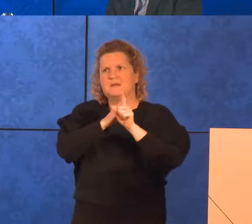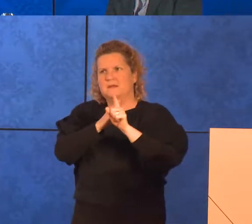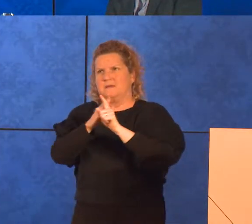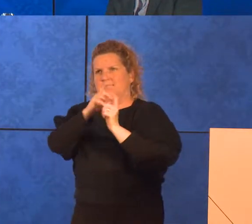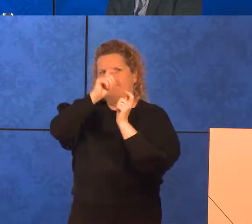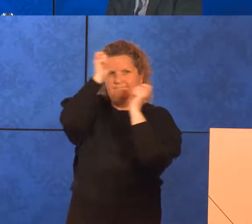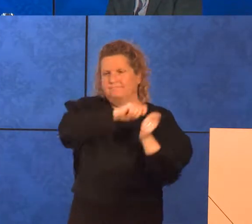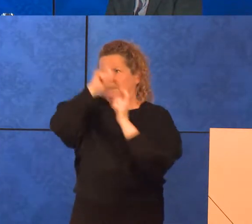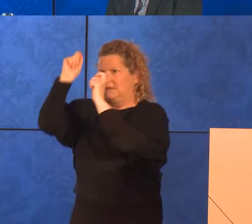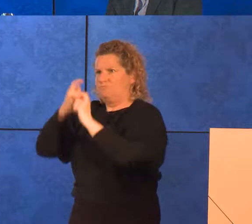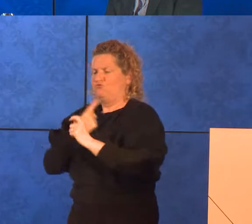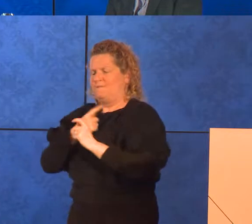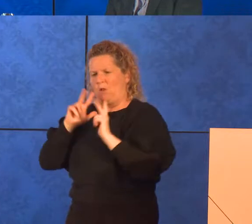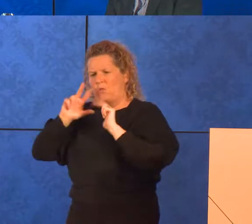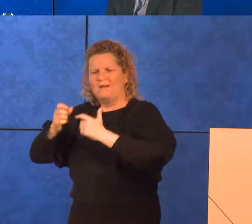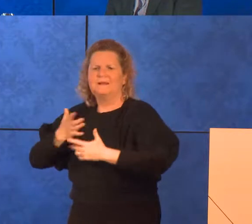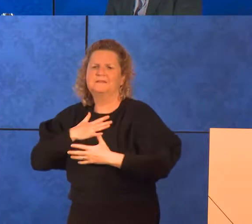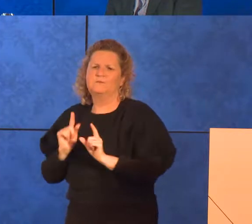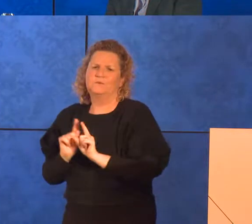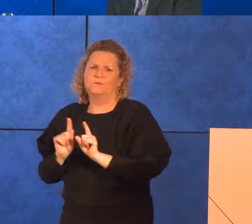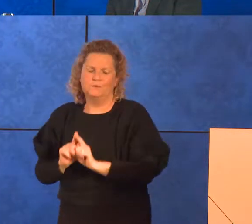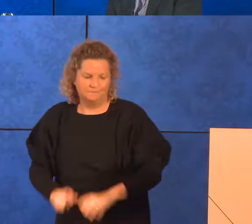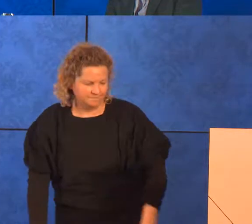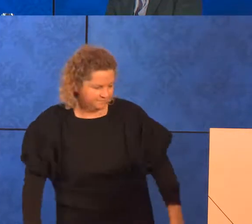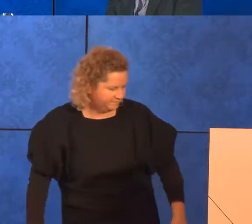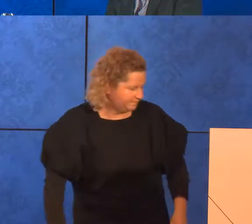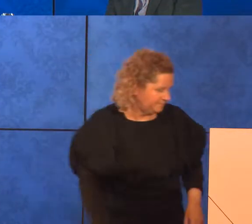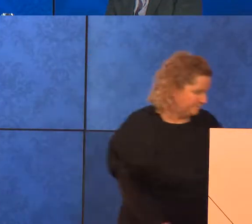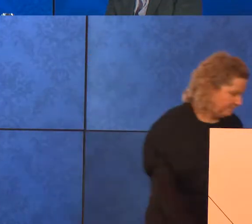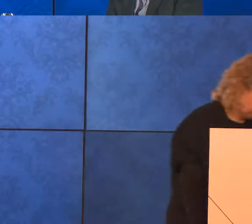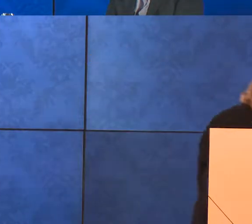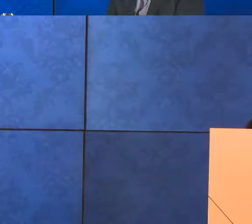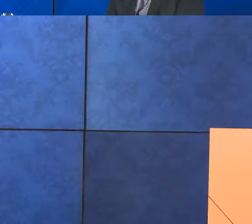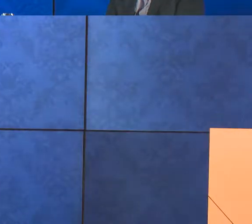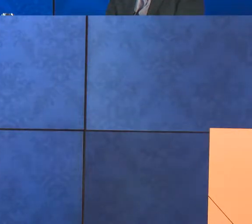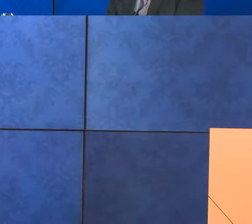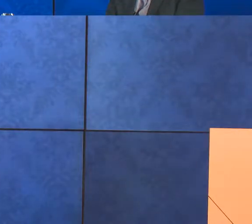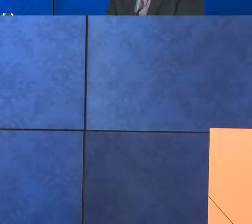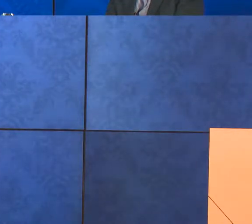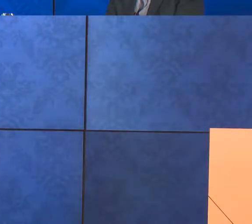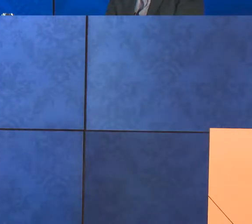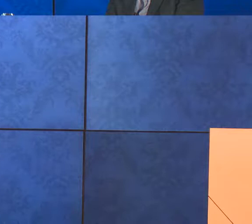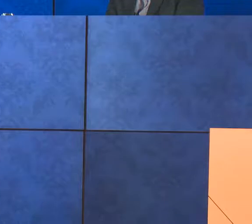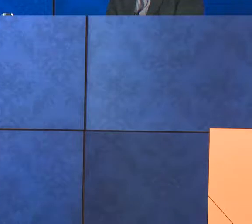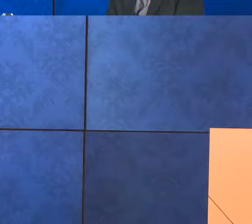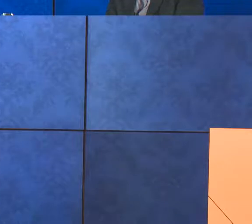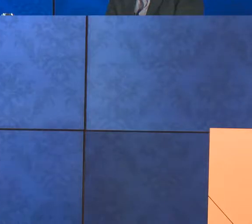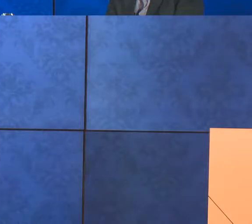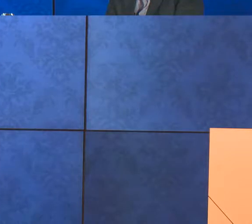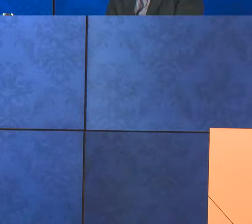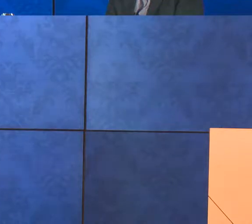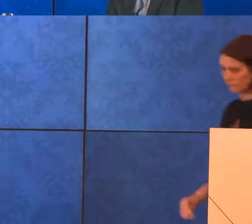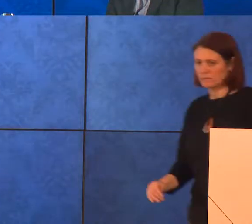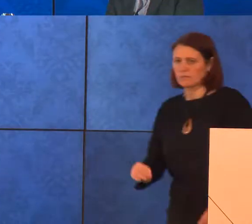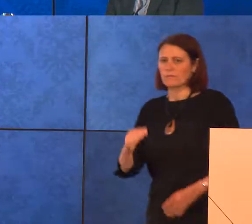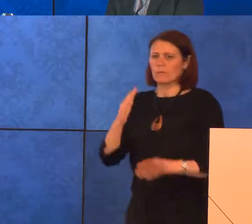in place for myself as well. And Christie, when the Royal Commission was first announced, and you're